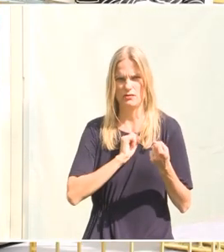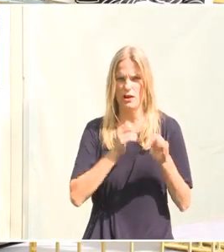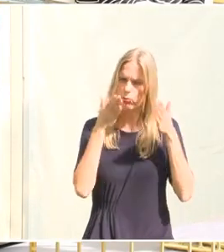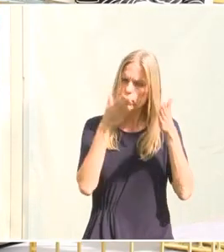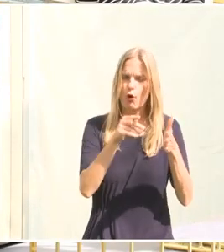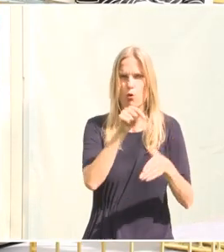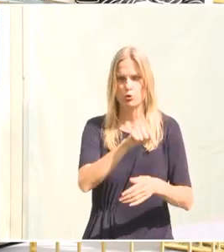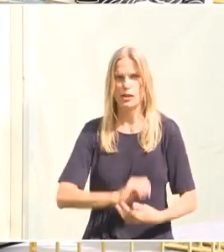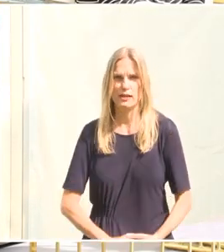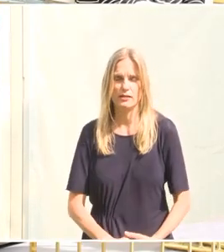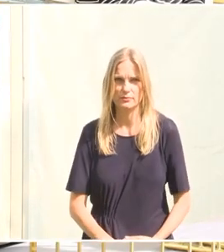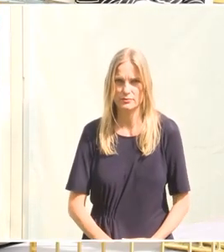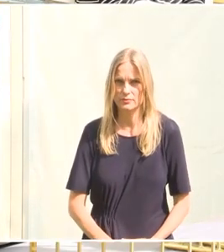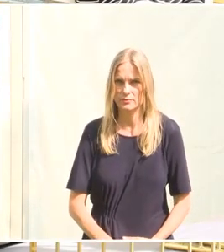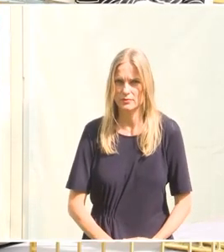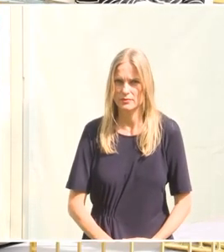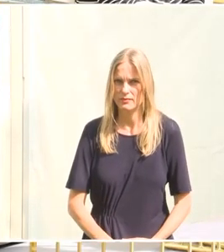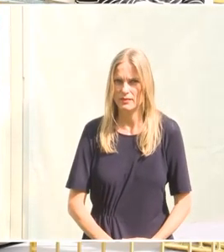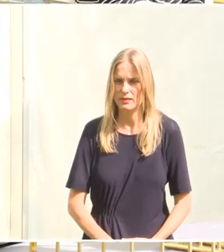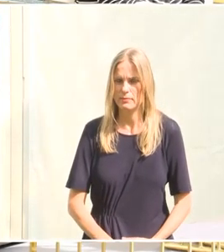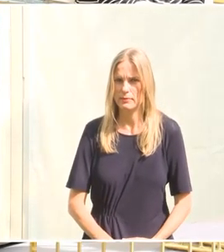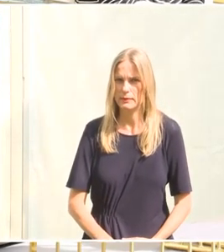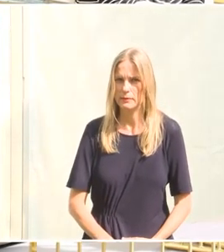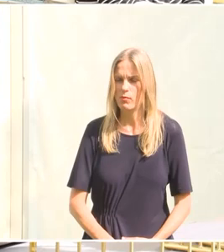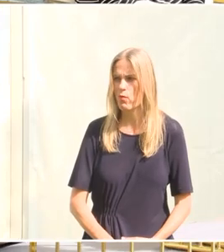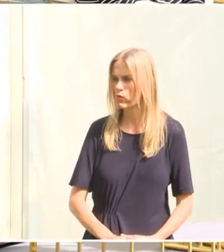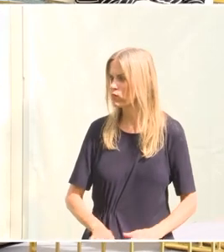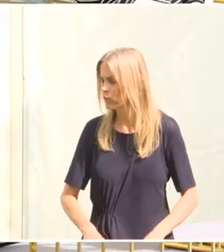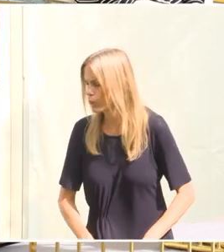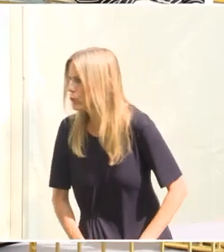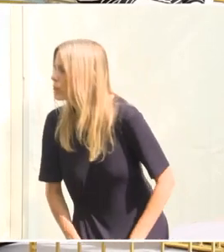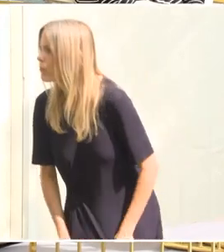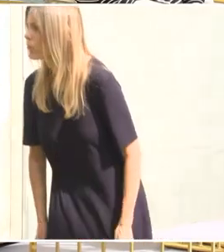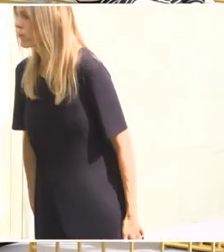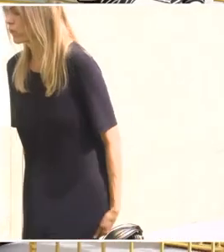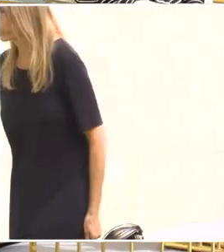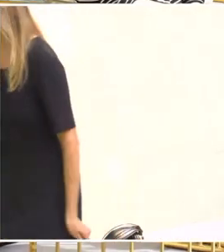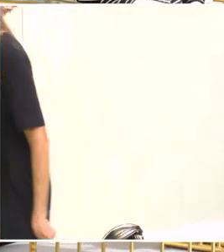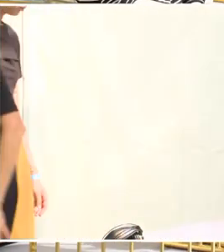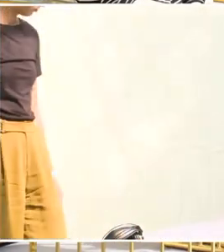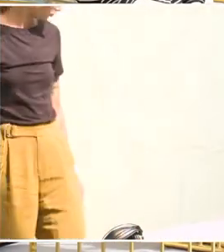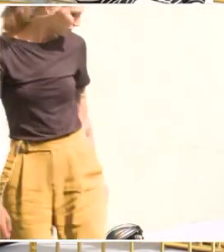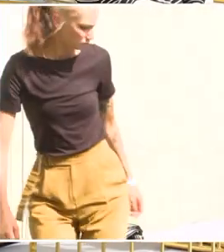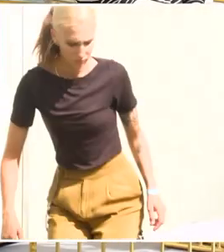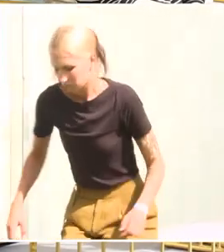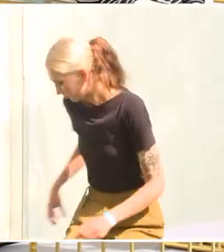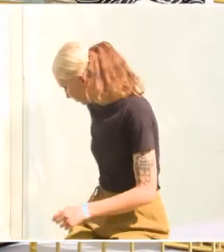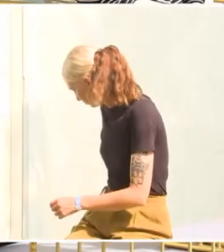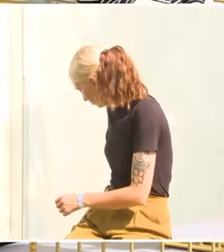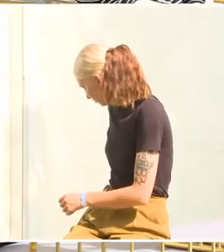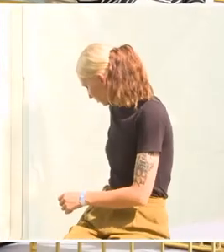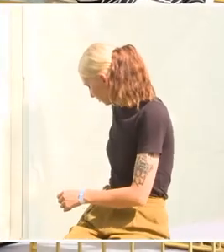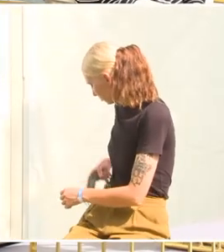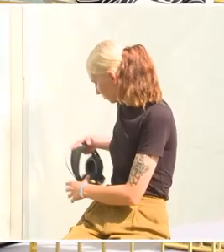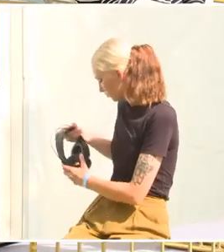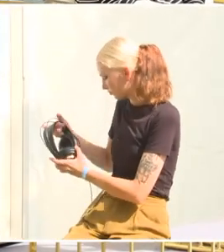focus, in or more focus in the policy making? Mm. Now, I think if I think about the integration, it